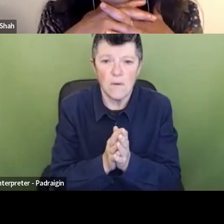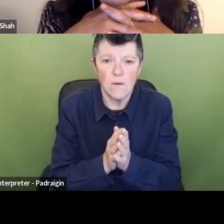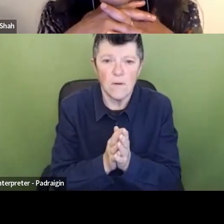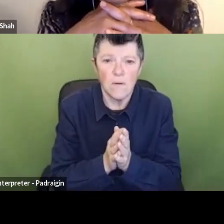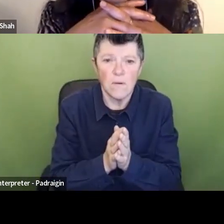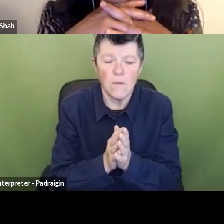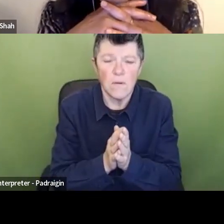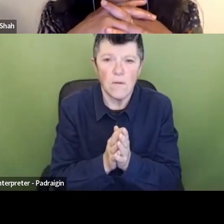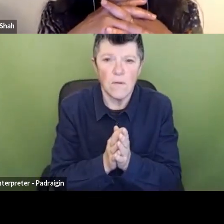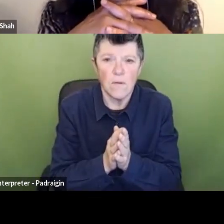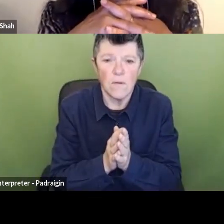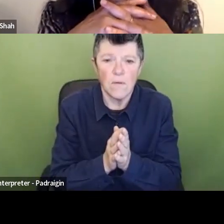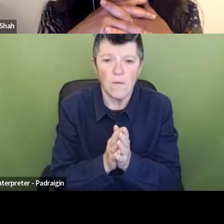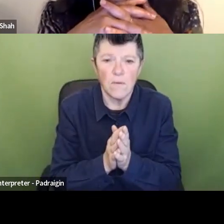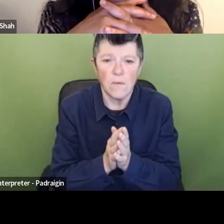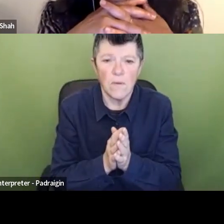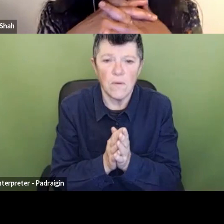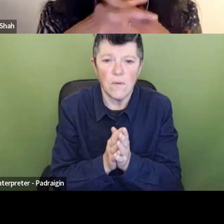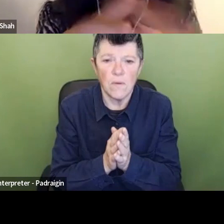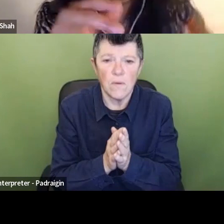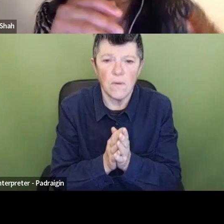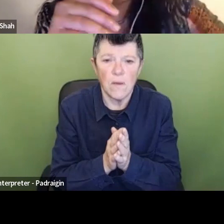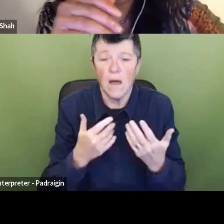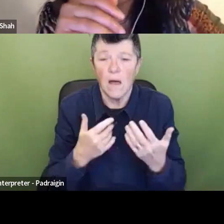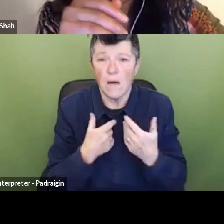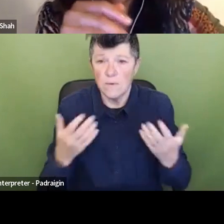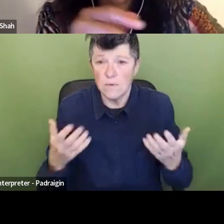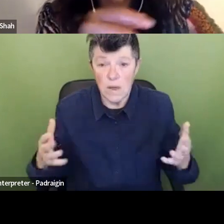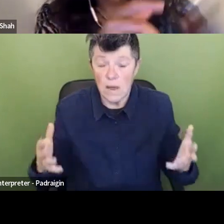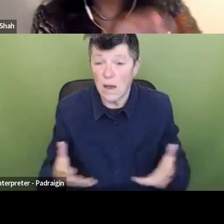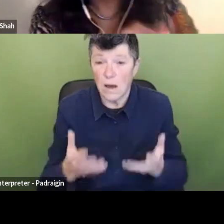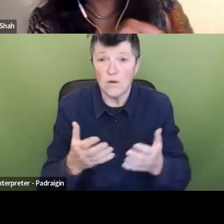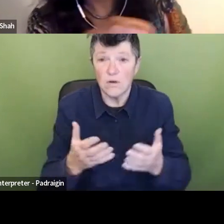encourage everyone, particularly the people who are not